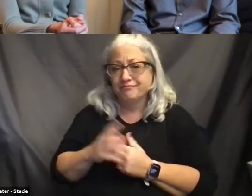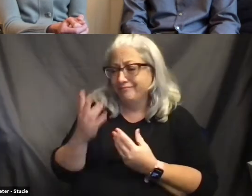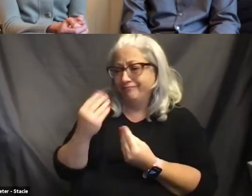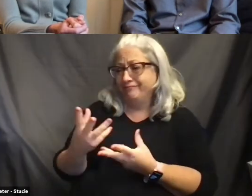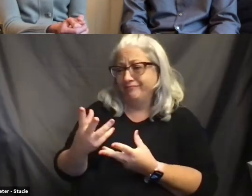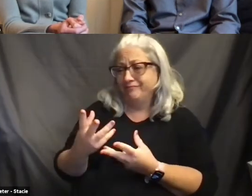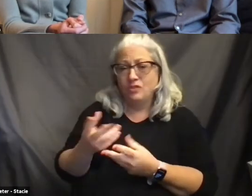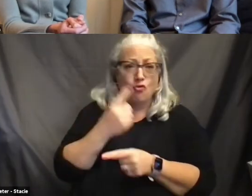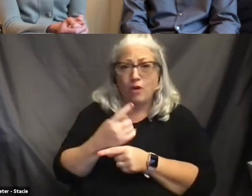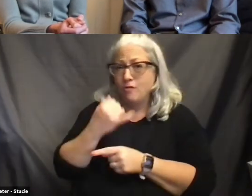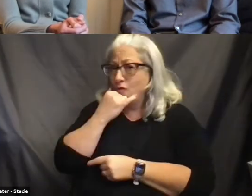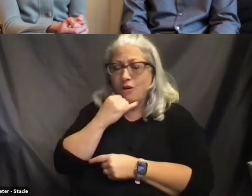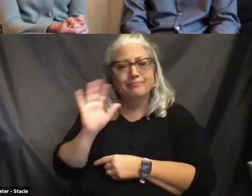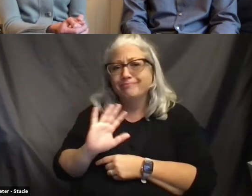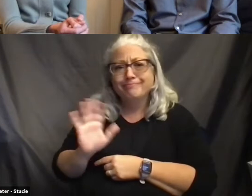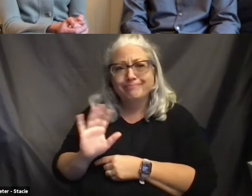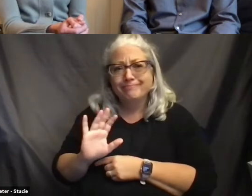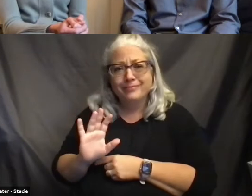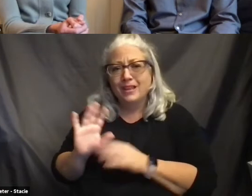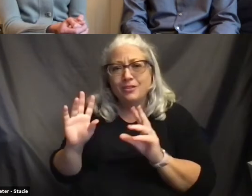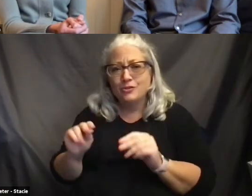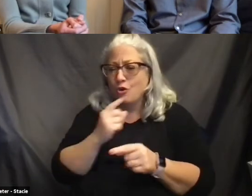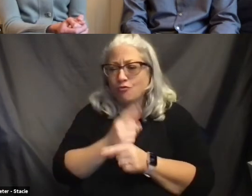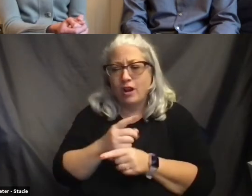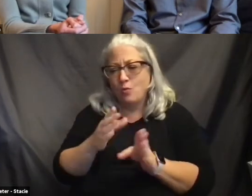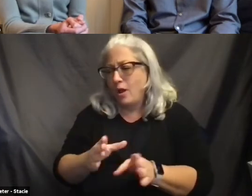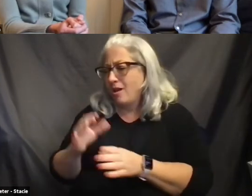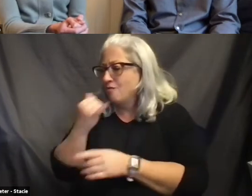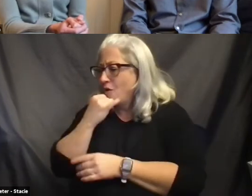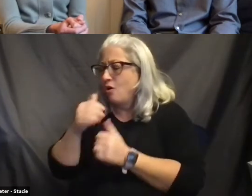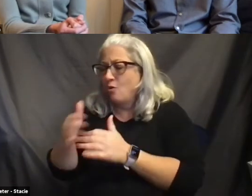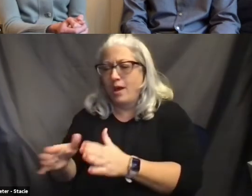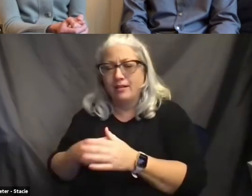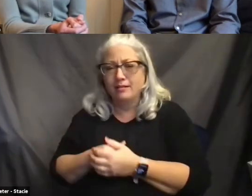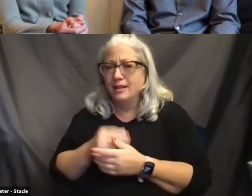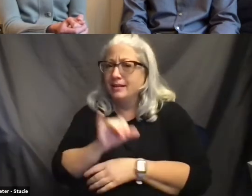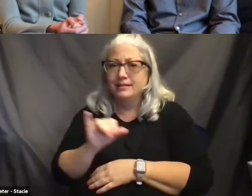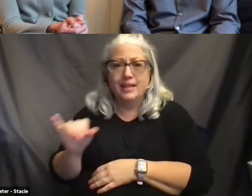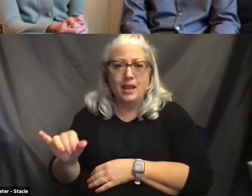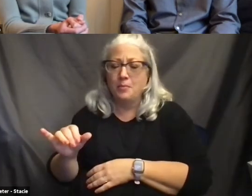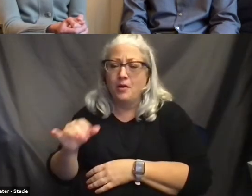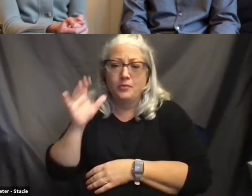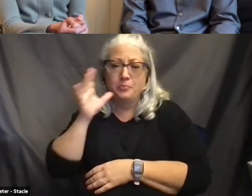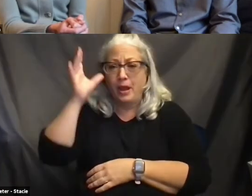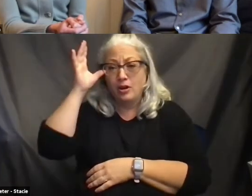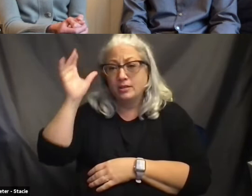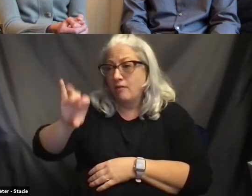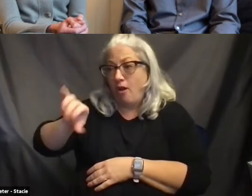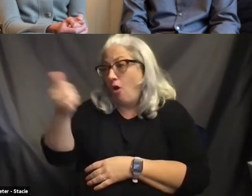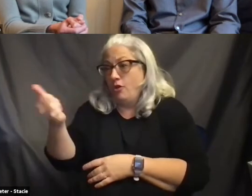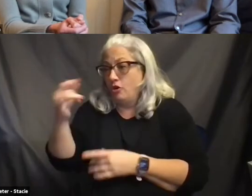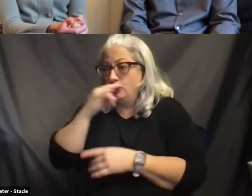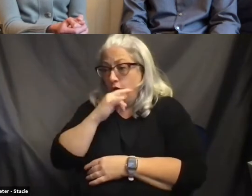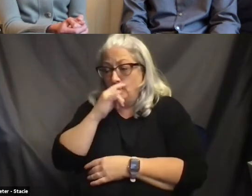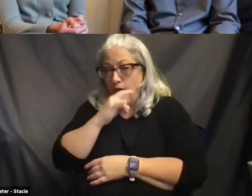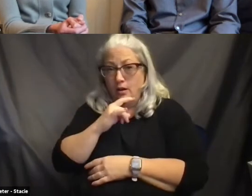parenting, just like, parenting any other child. And I think, they stated, it does take a certain amount of